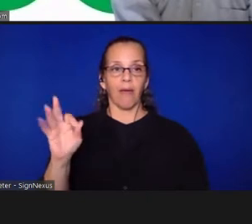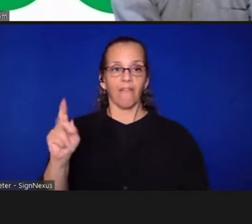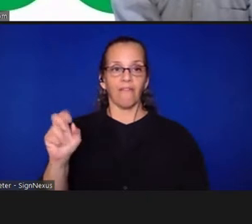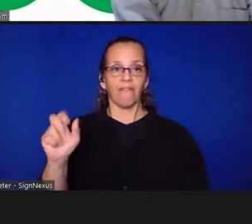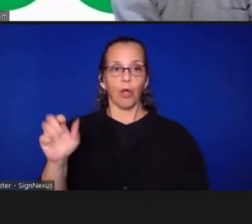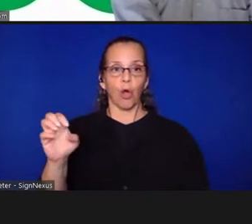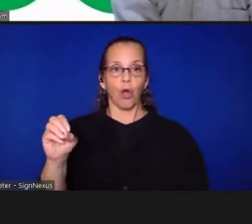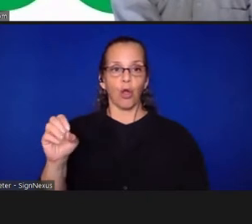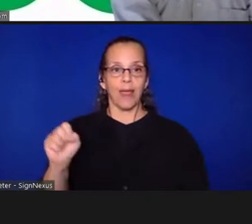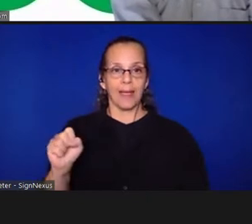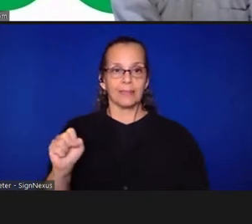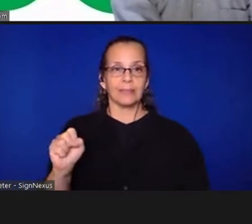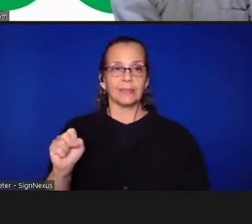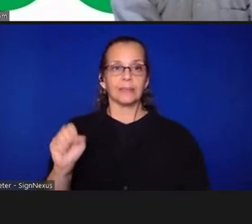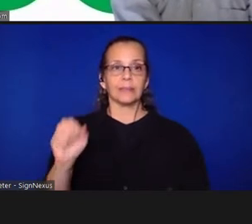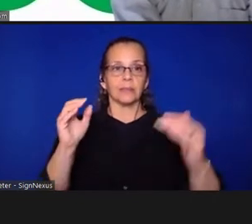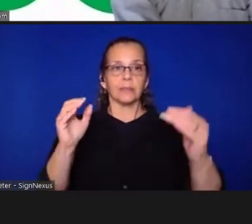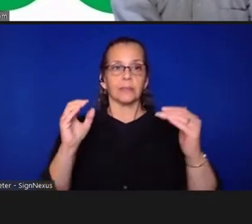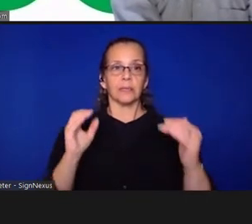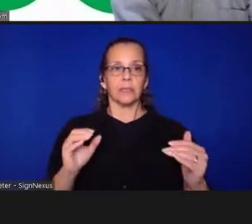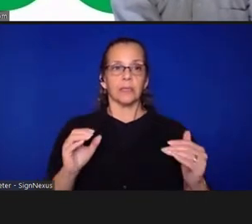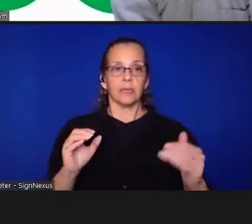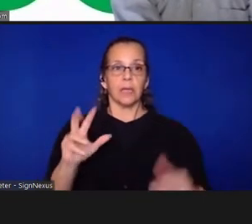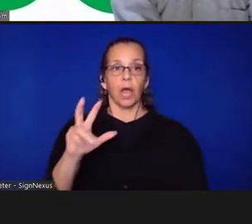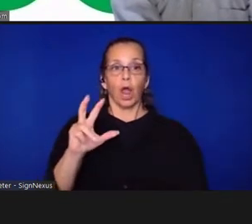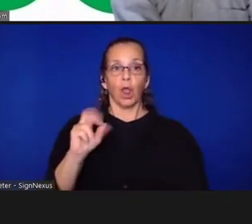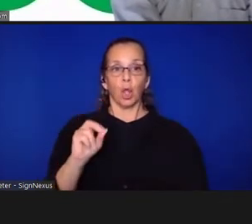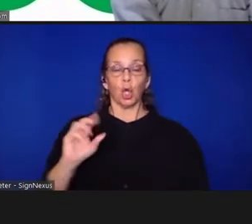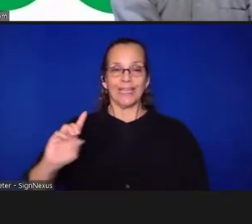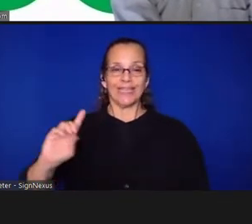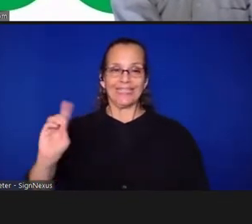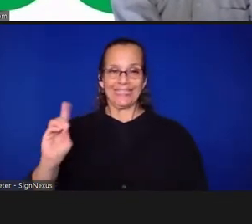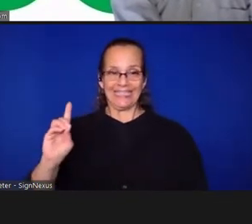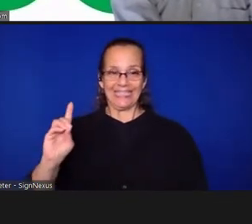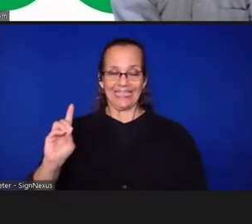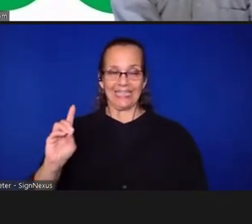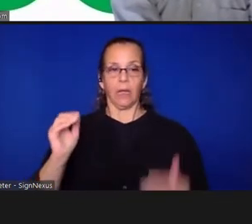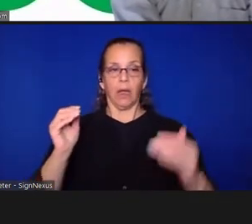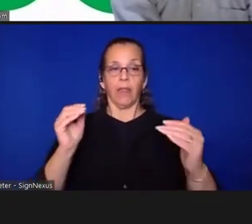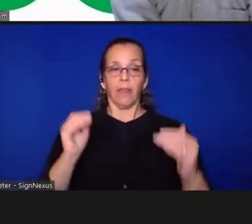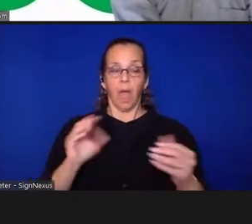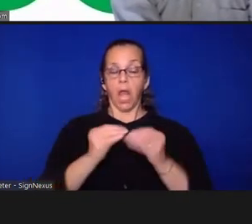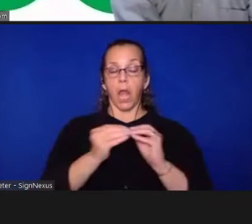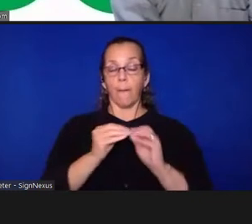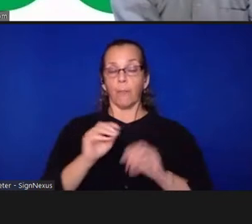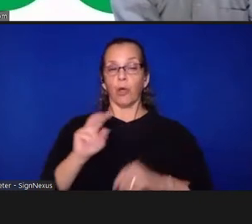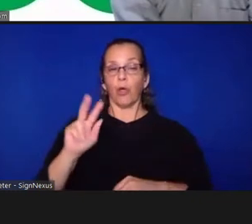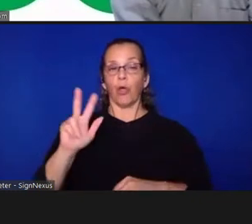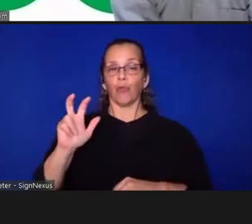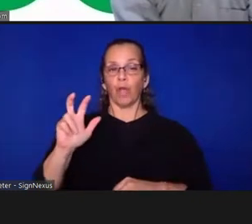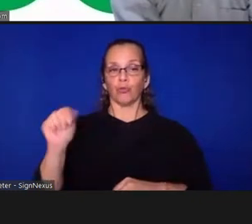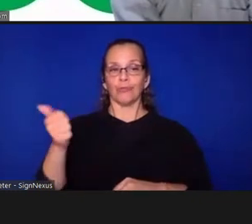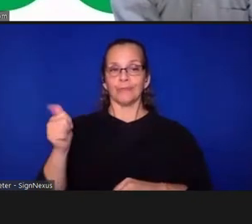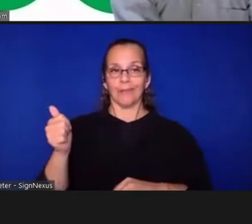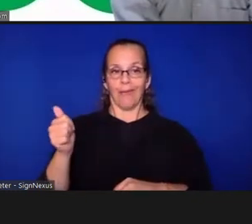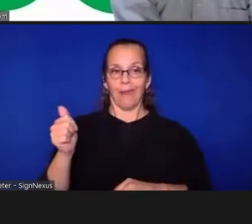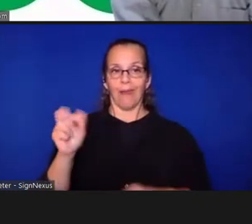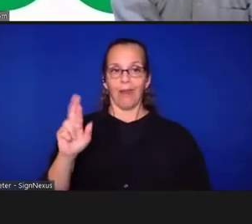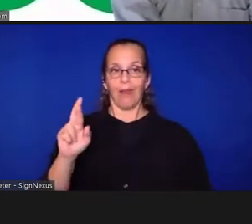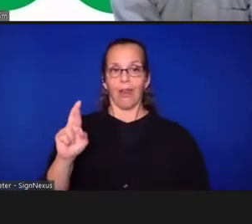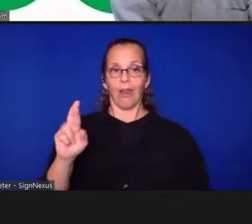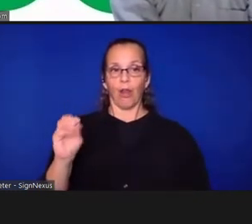our next speaker is 30d followed by our 310th speaker on the list Robert D'Angelo